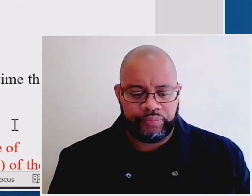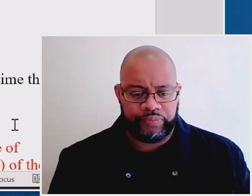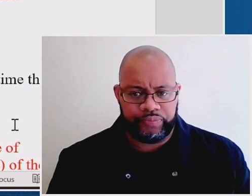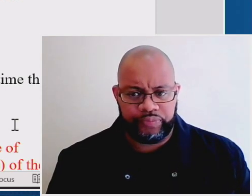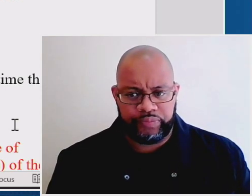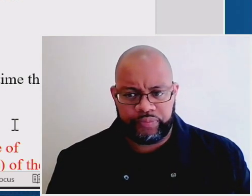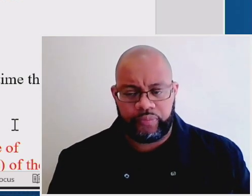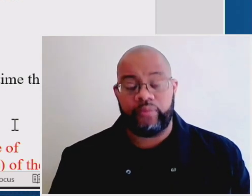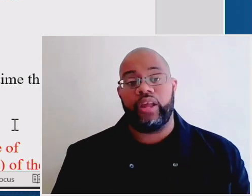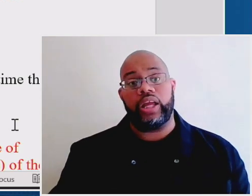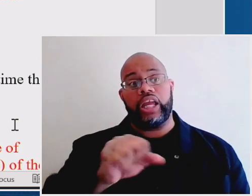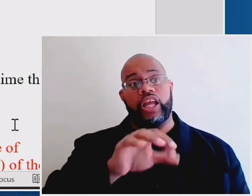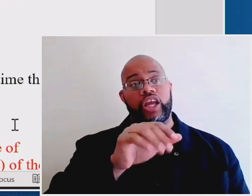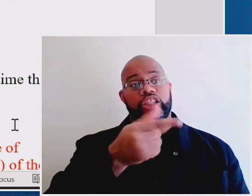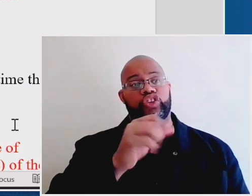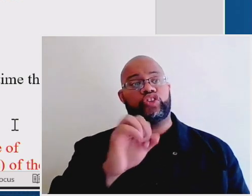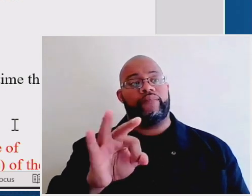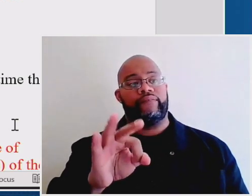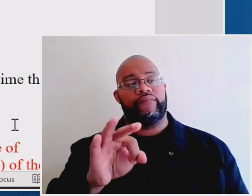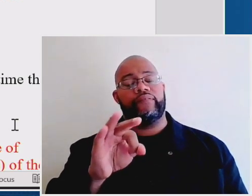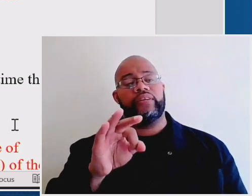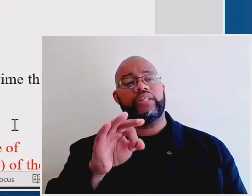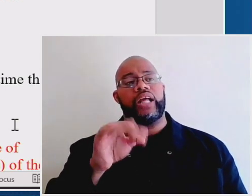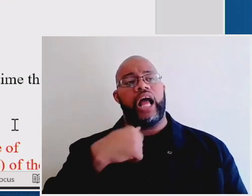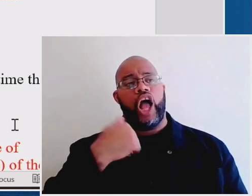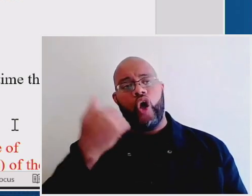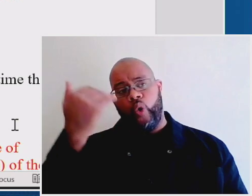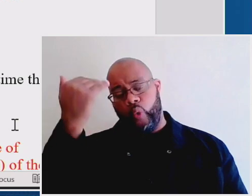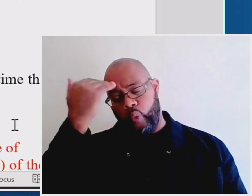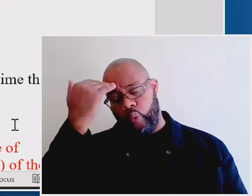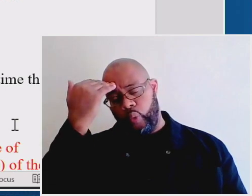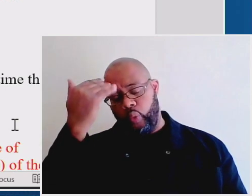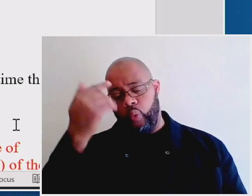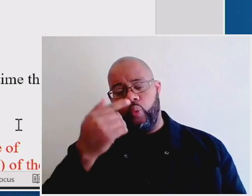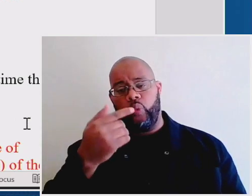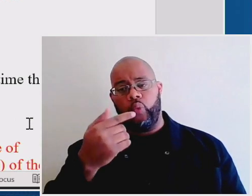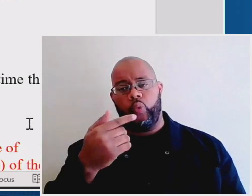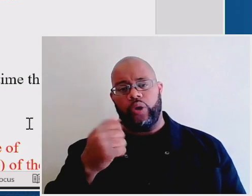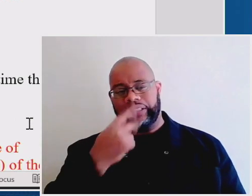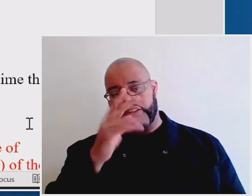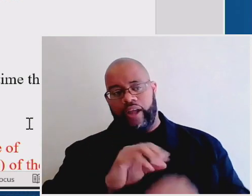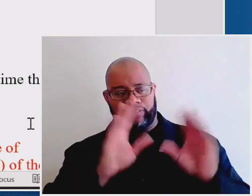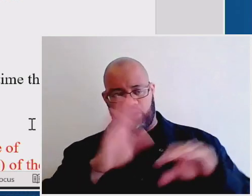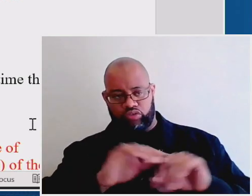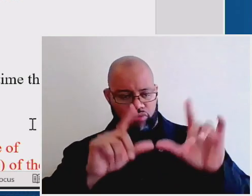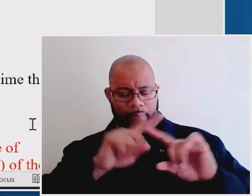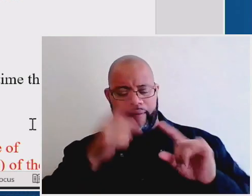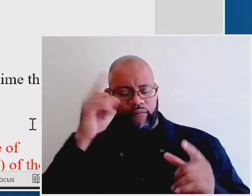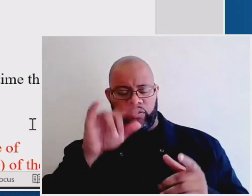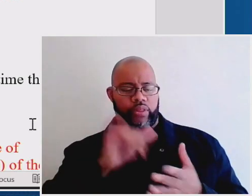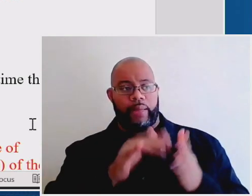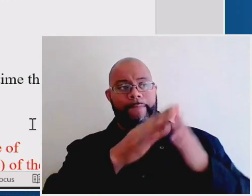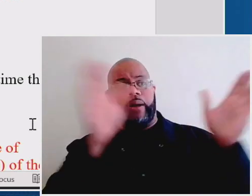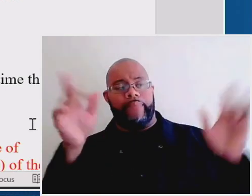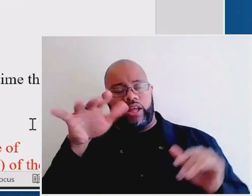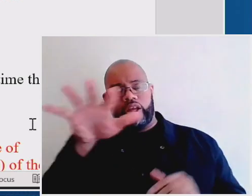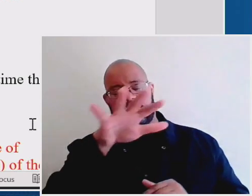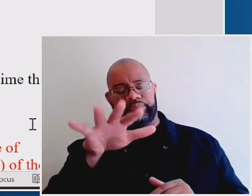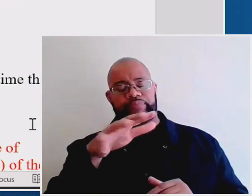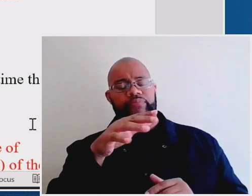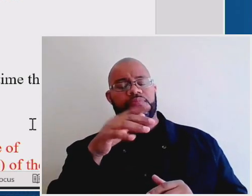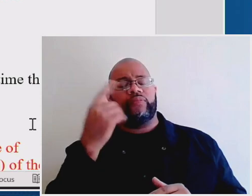if you could, I know that we can see it on the screen and everything, but just for the sake of the public, just for the sake